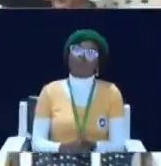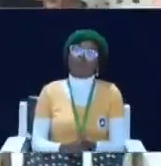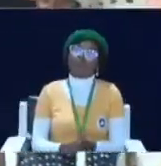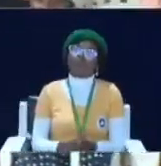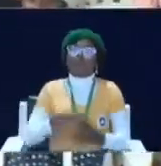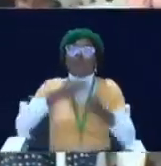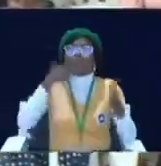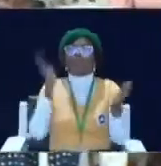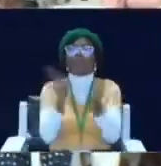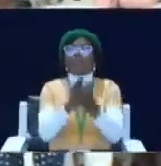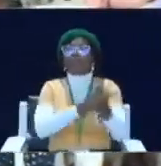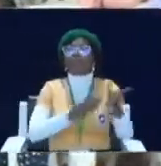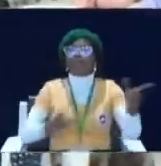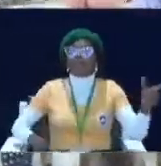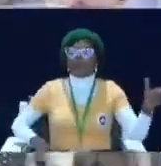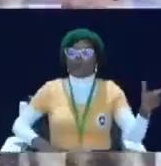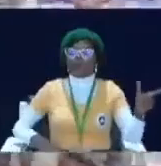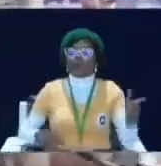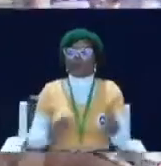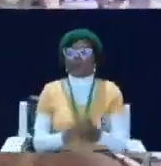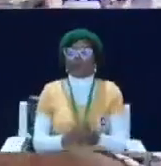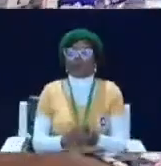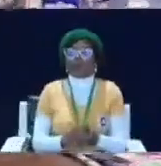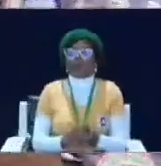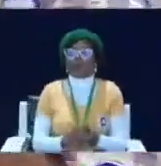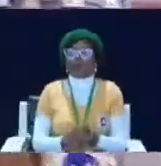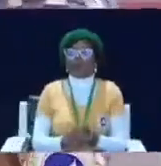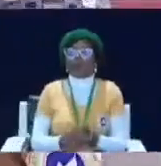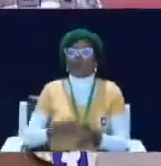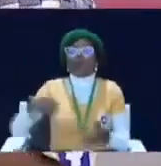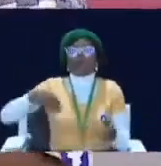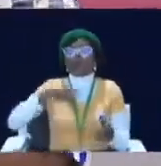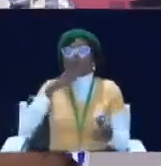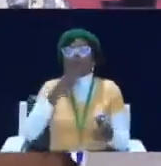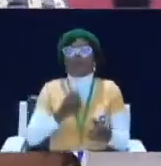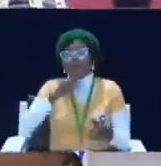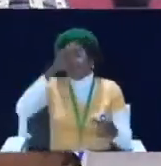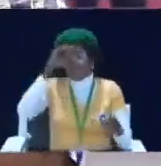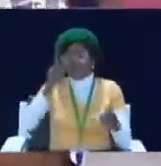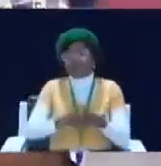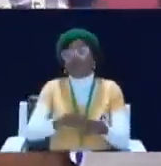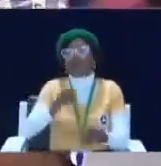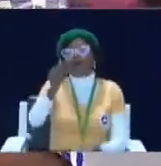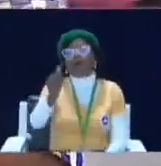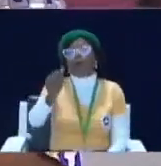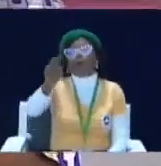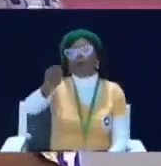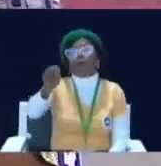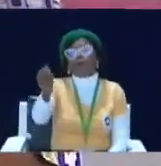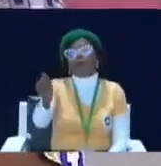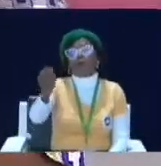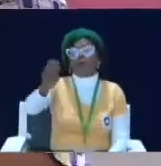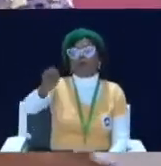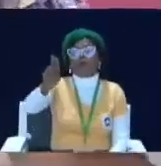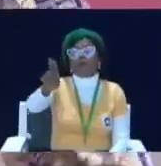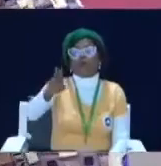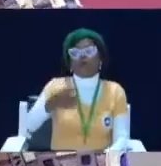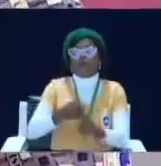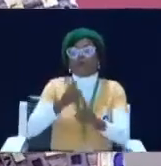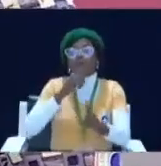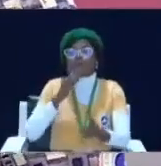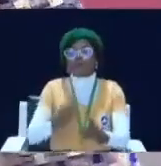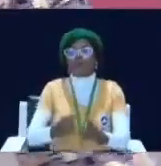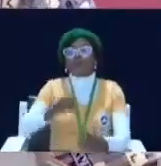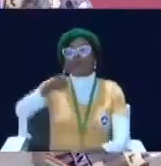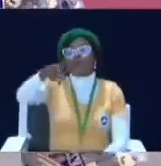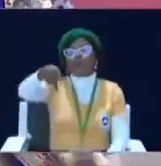Praise the Lord. We are brother and sister Ojomu from Ogun 4. We thank God for